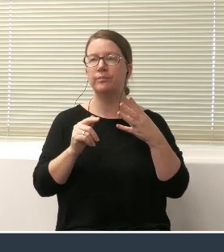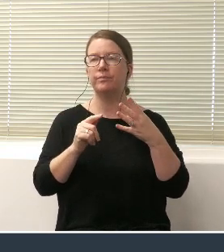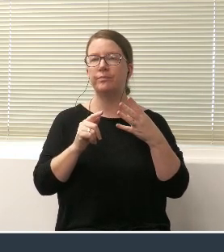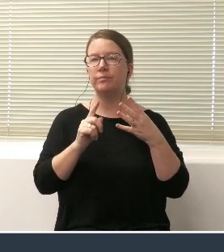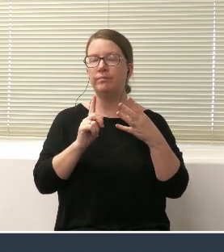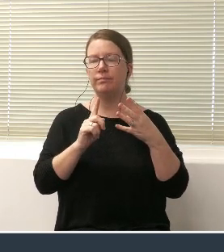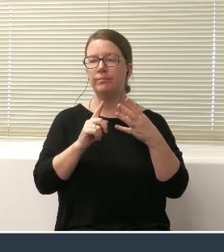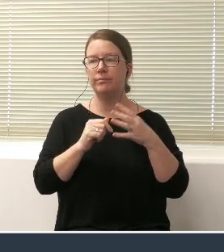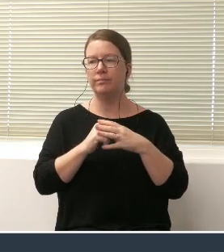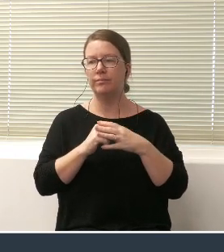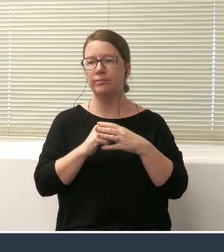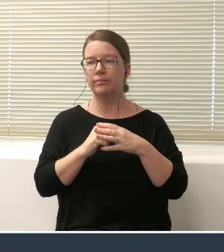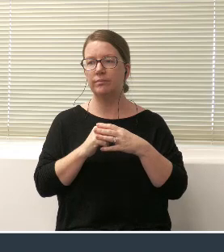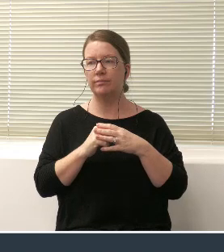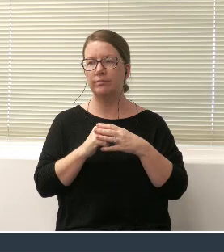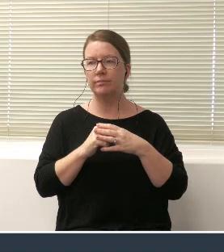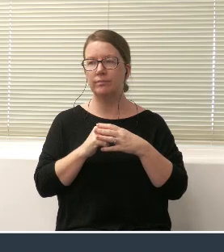Gary,